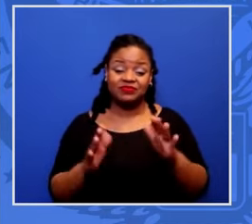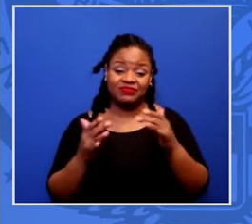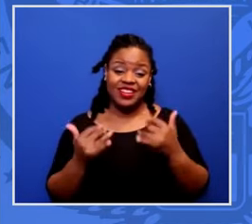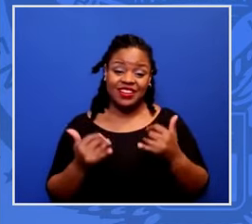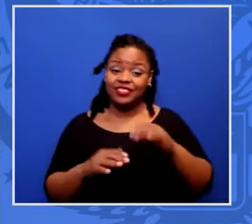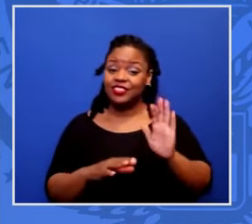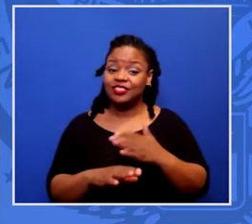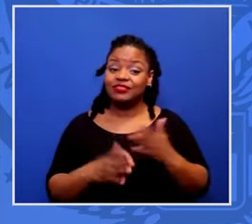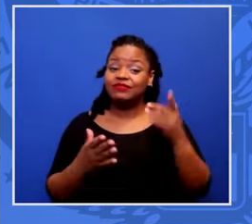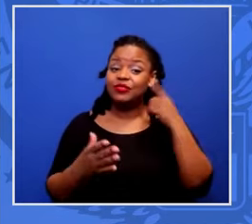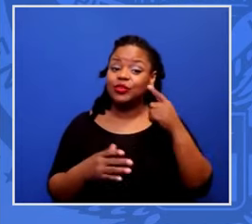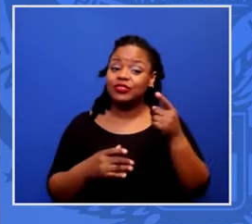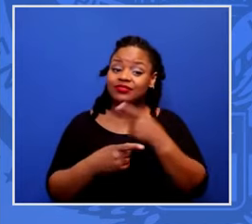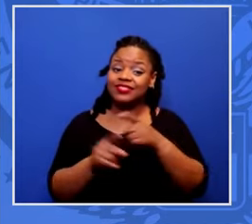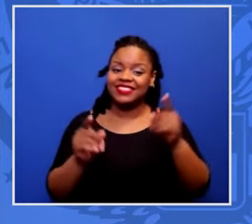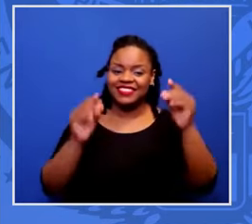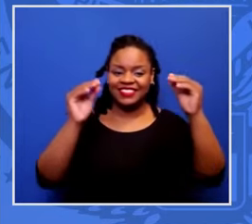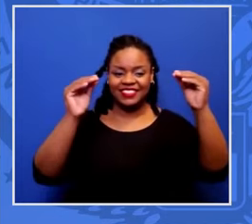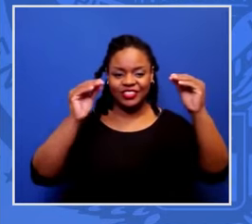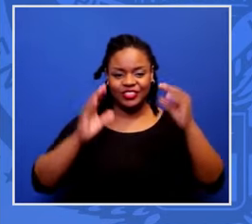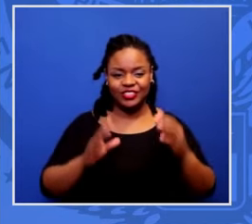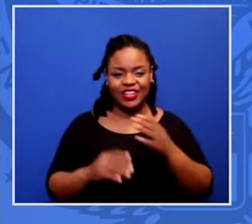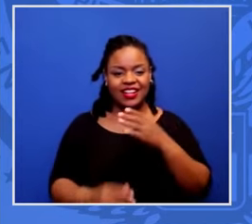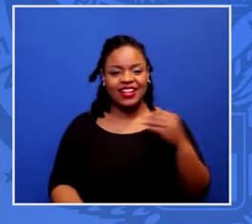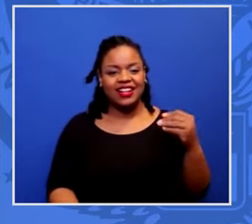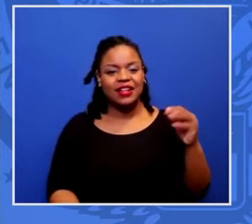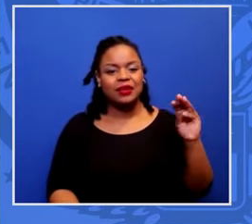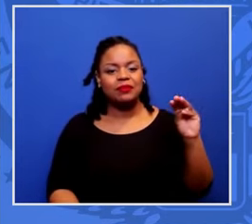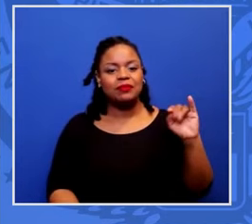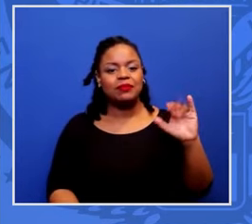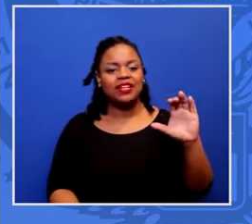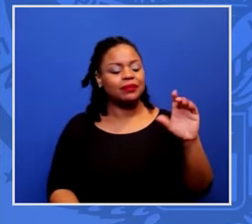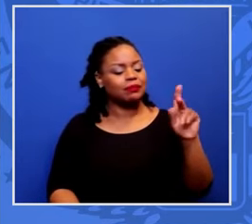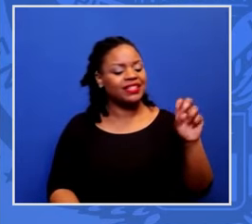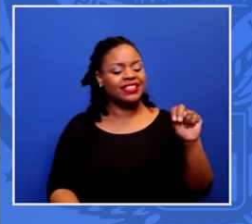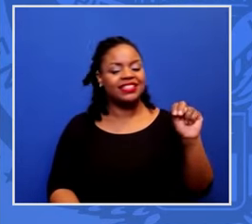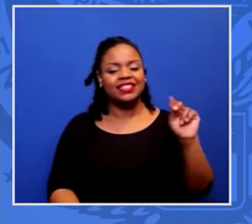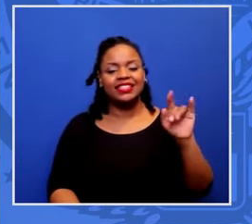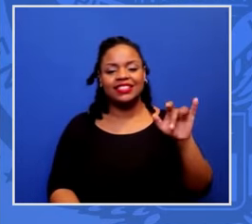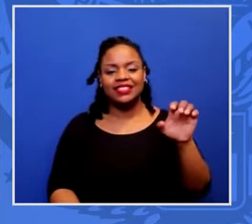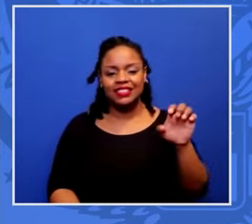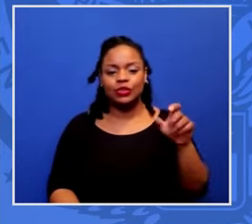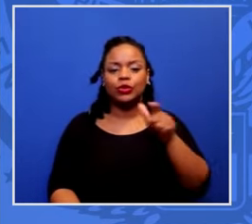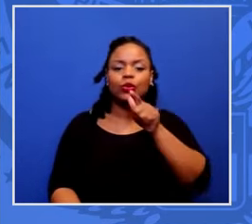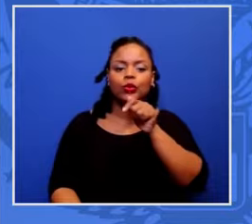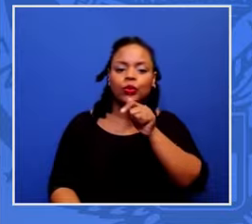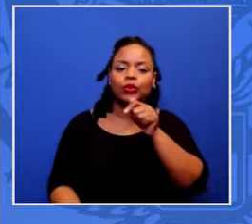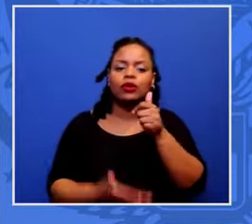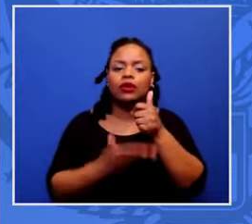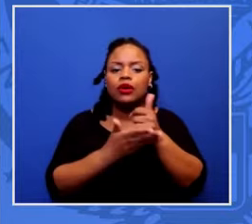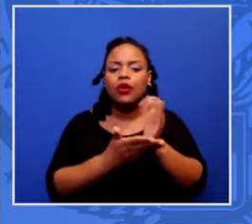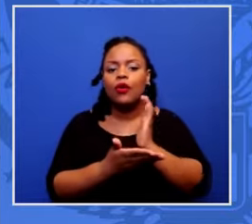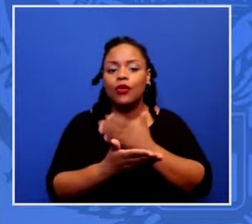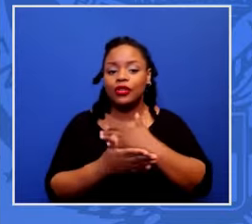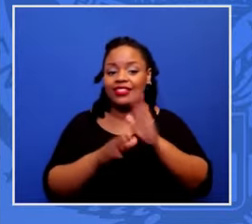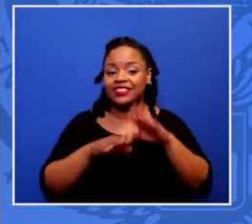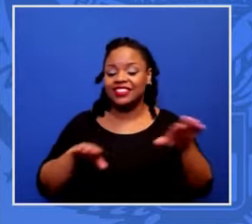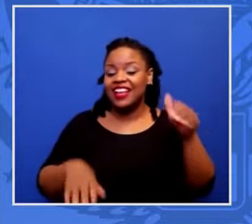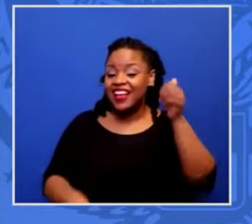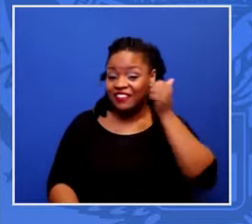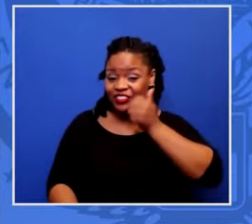to enlighten our nation's kids every day. This is called Times Like These.